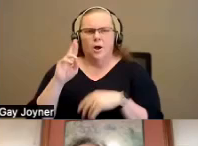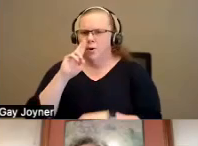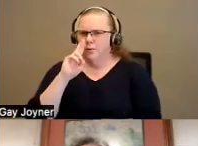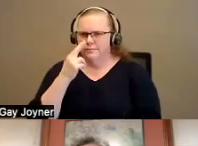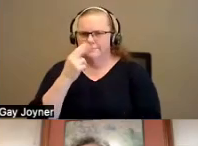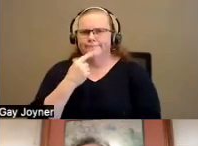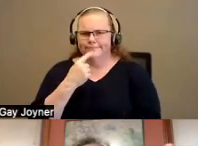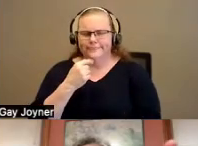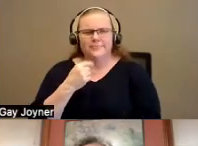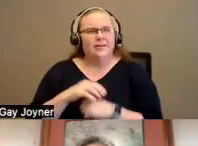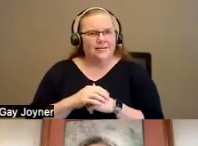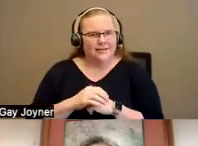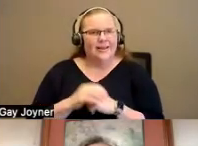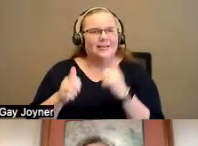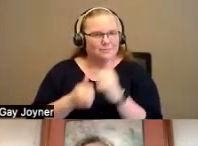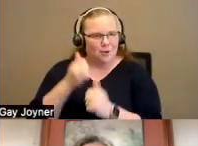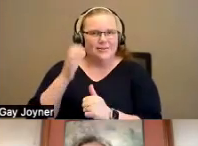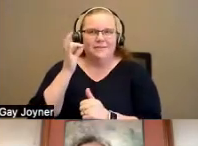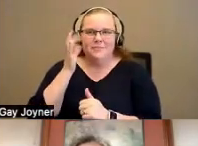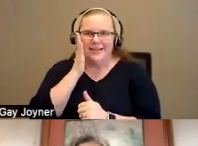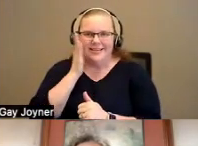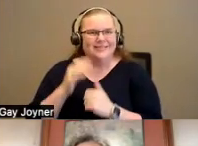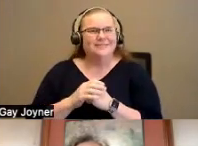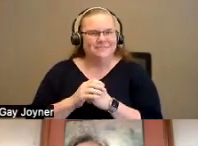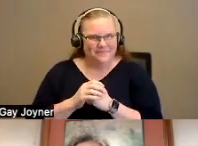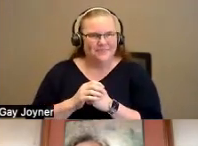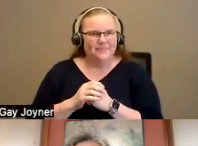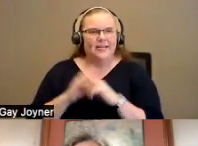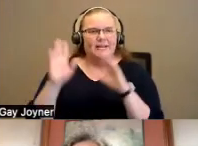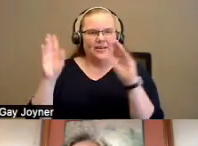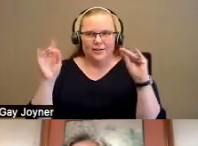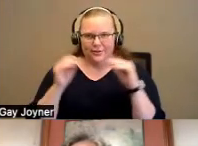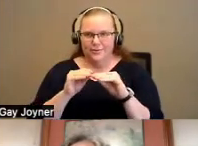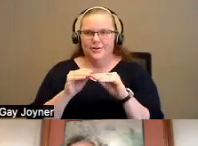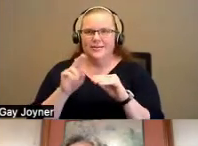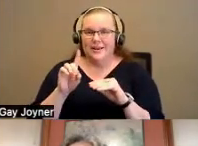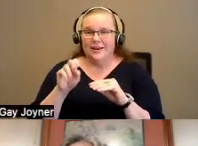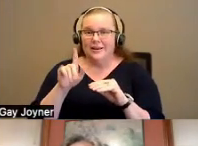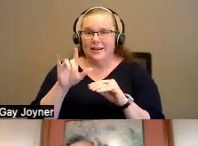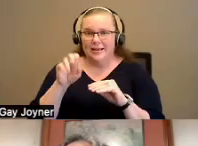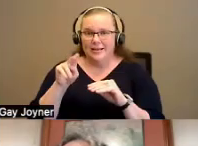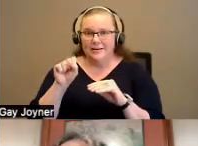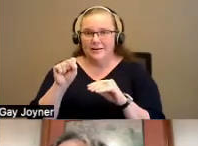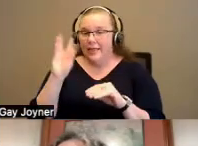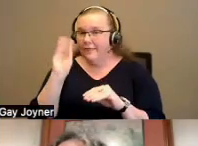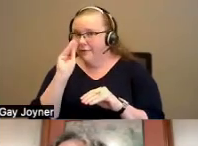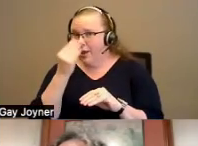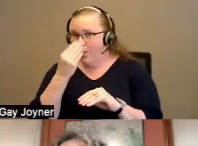have bumblebees Oh, on them. Most of them have bumblebees. yes, And most then have she's going bees. into the dandelions, which are both flowering and